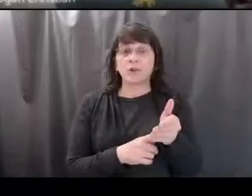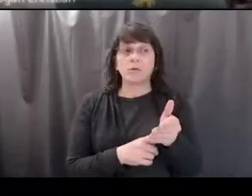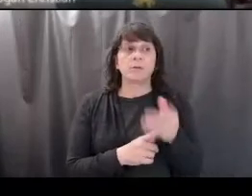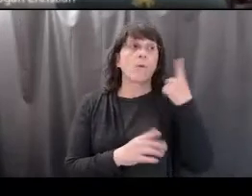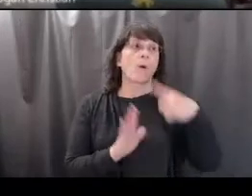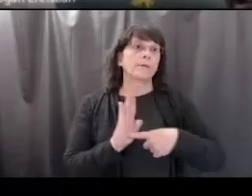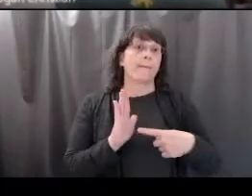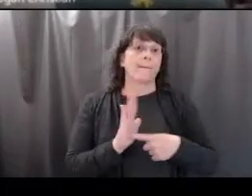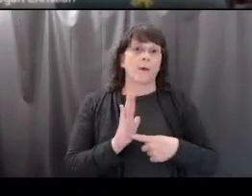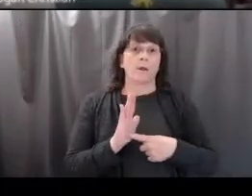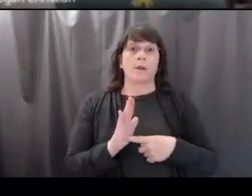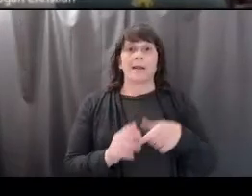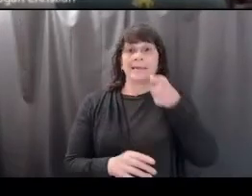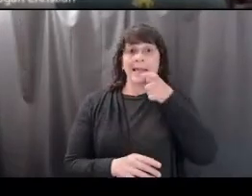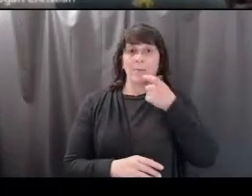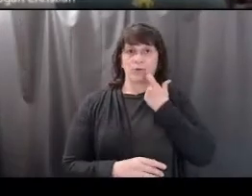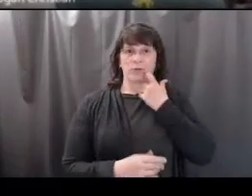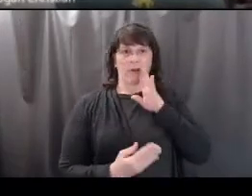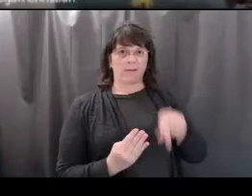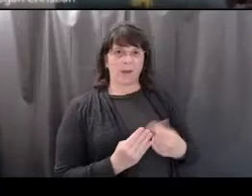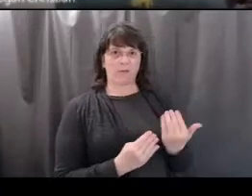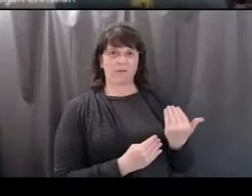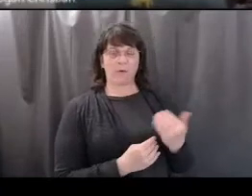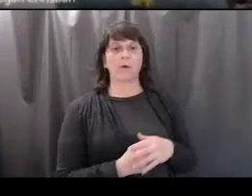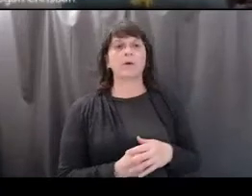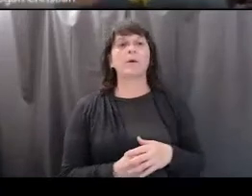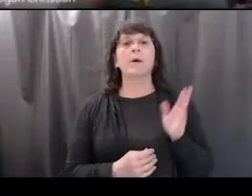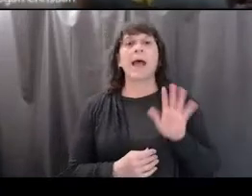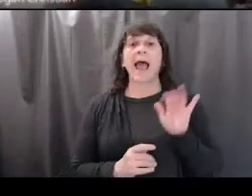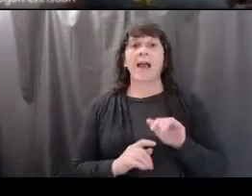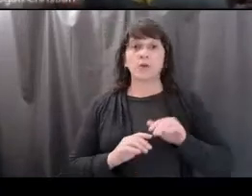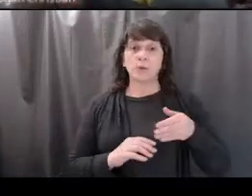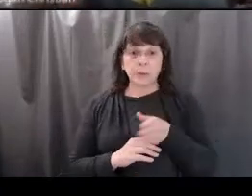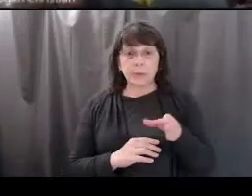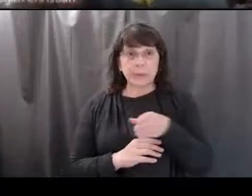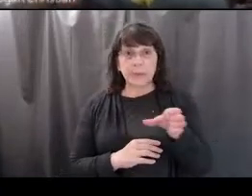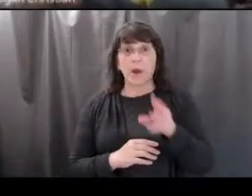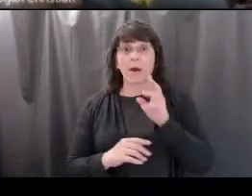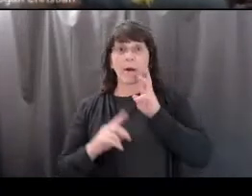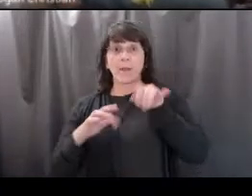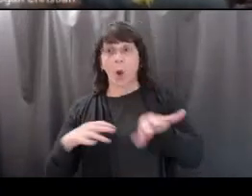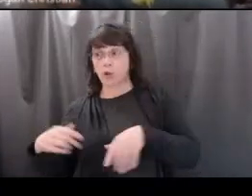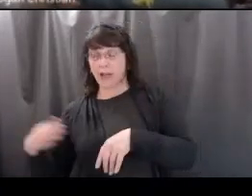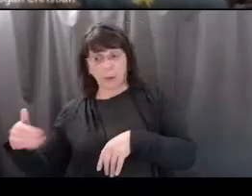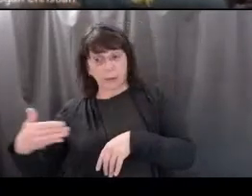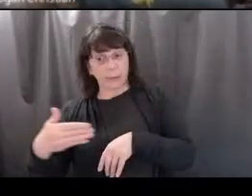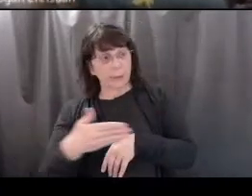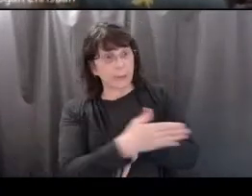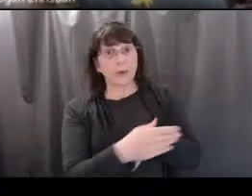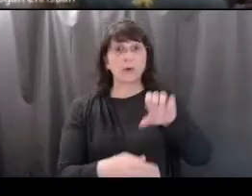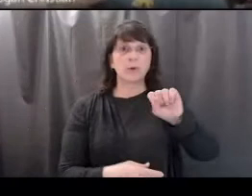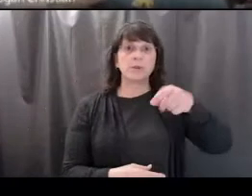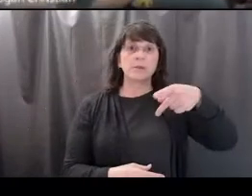for example, salmon, which we talked a little bit about earlier, have to swim up rivers from the ocean to spawn, which means lay